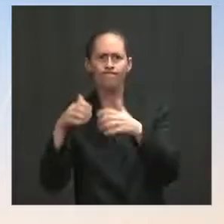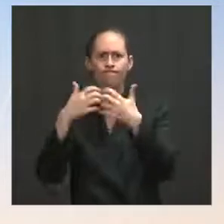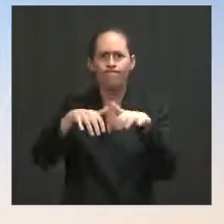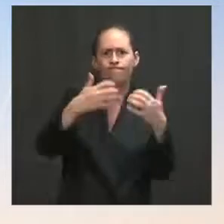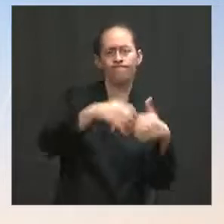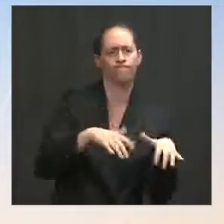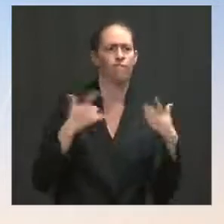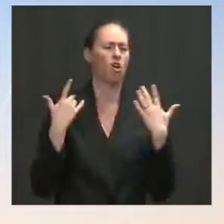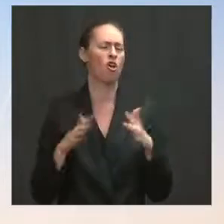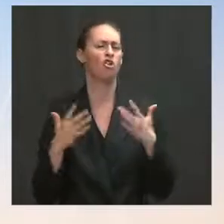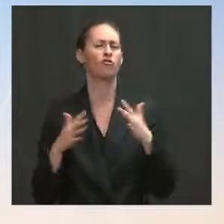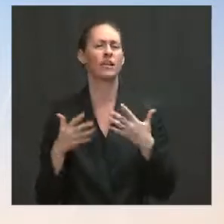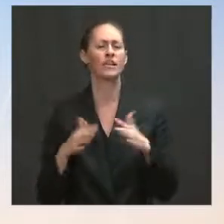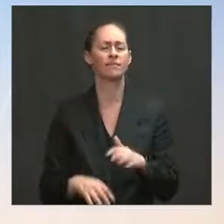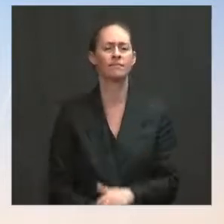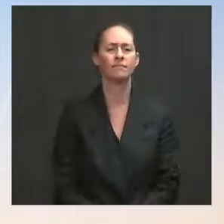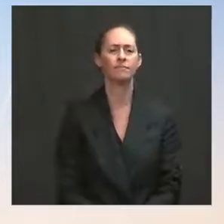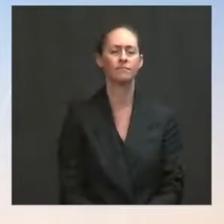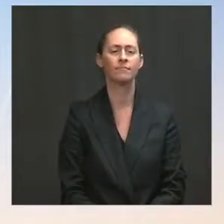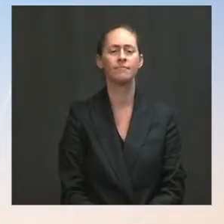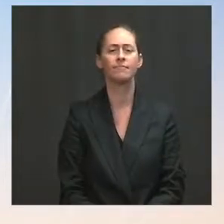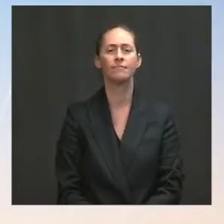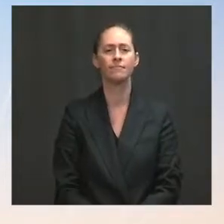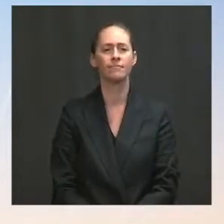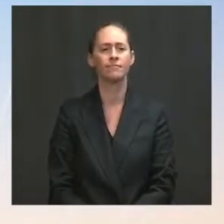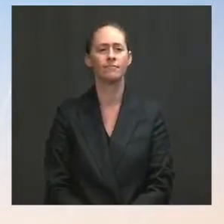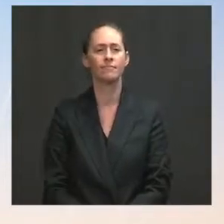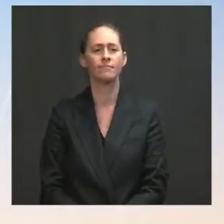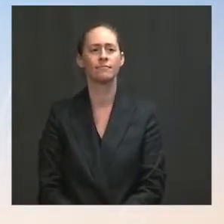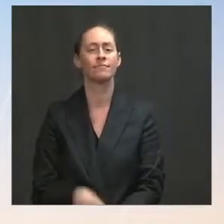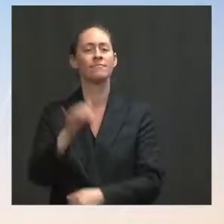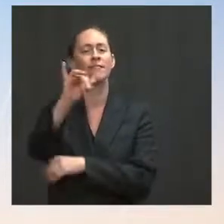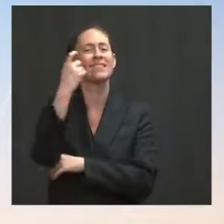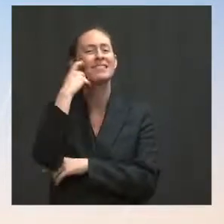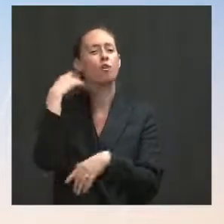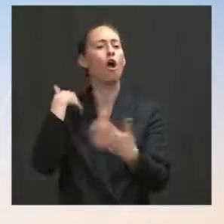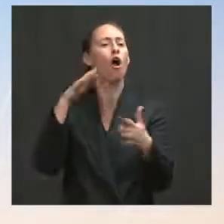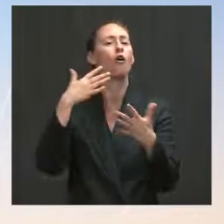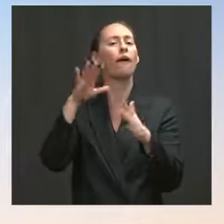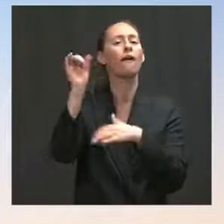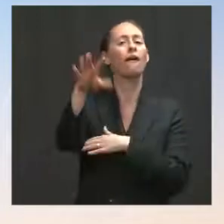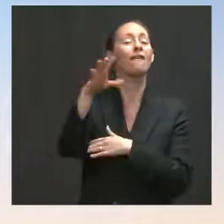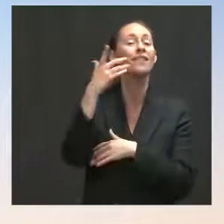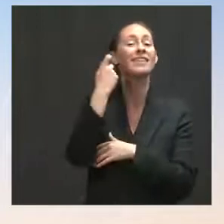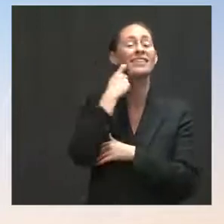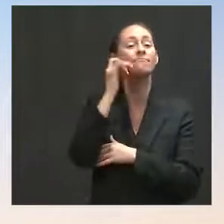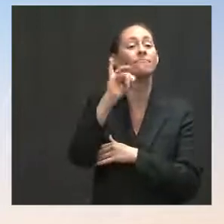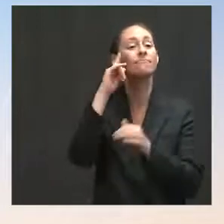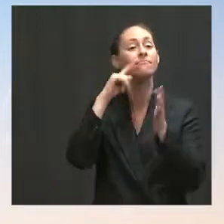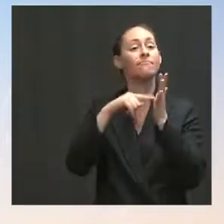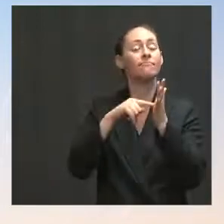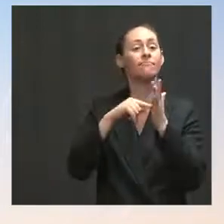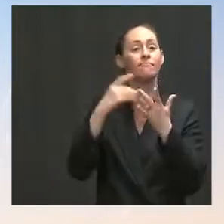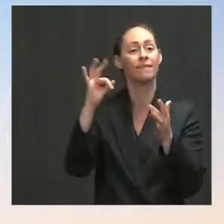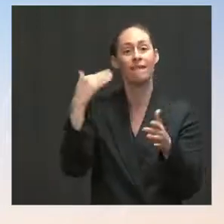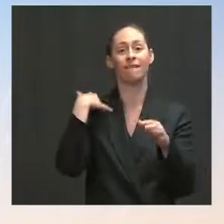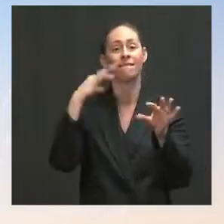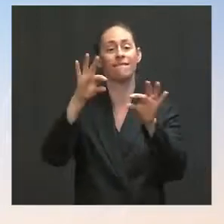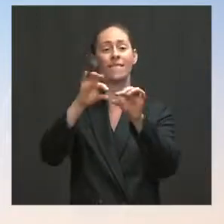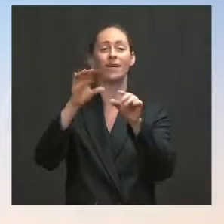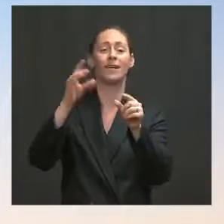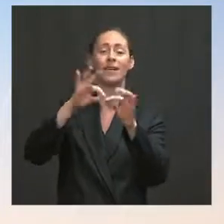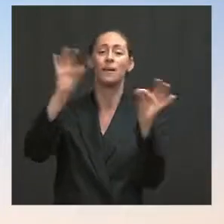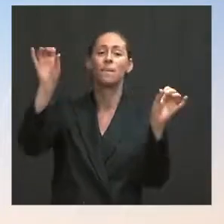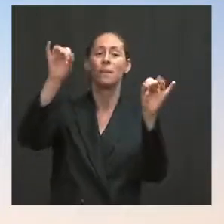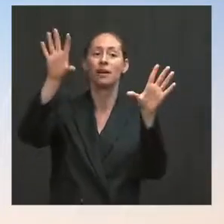just go back to what I said a little bit earlier, is that, if it were waving a magic wand to get voting rights legislation on his desk